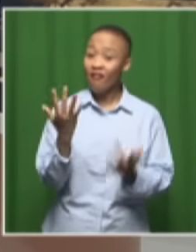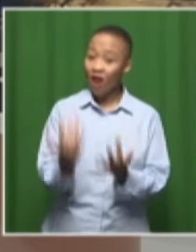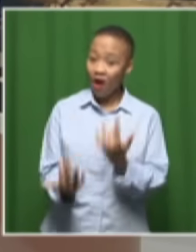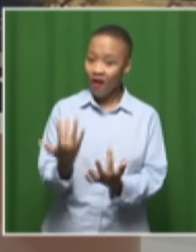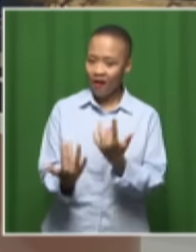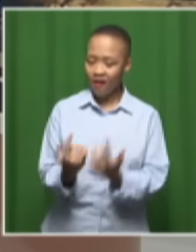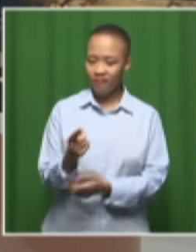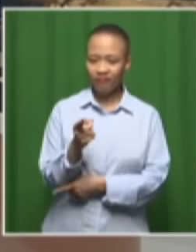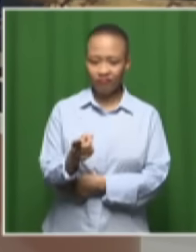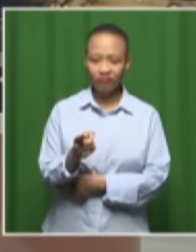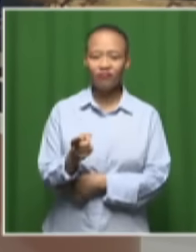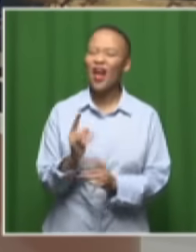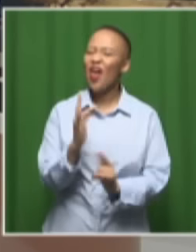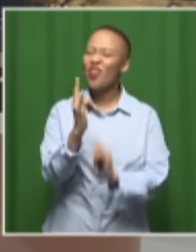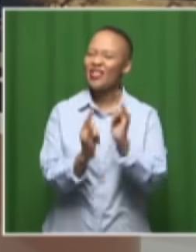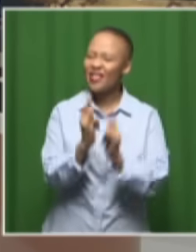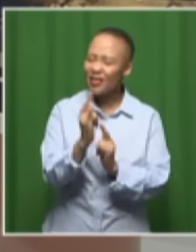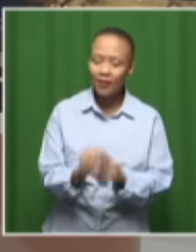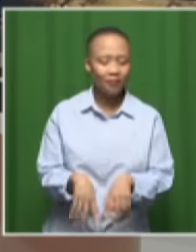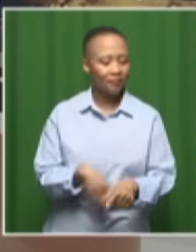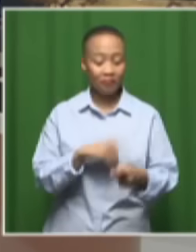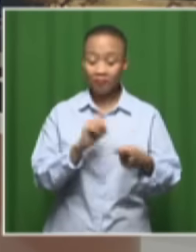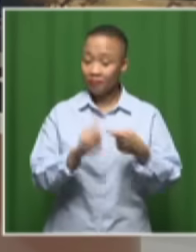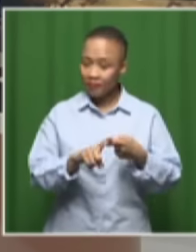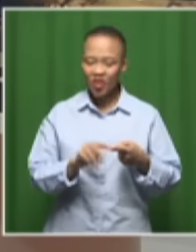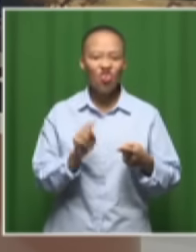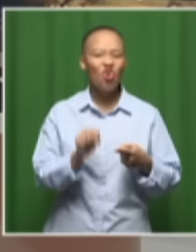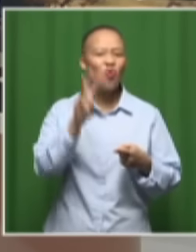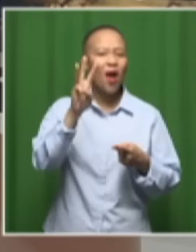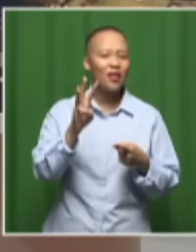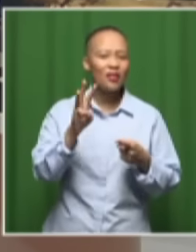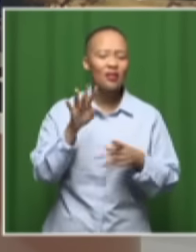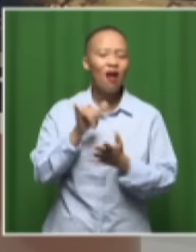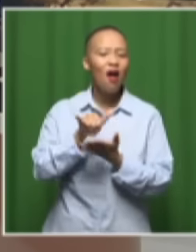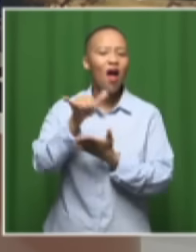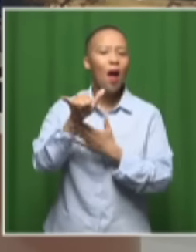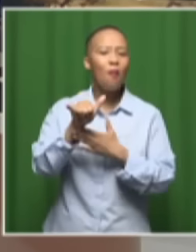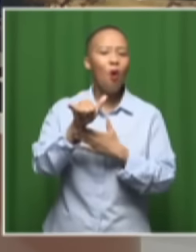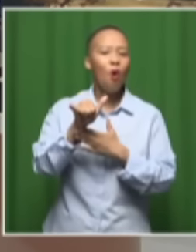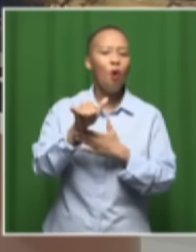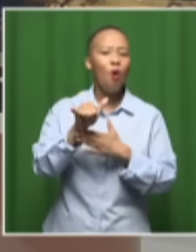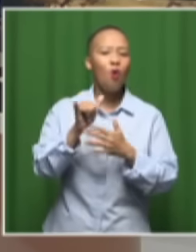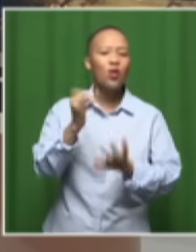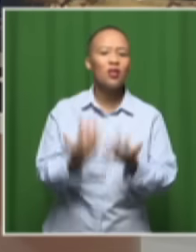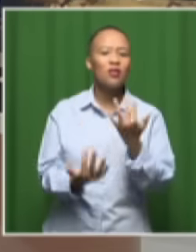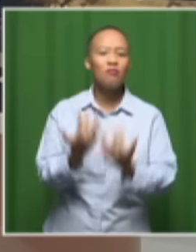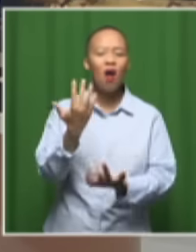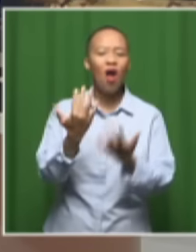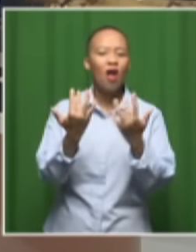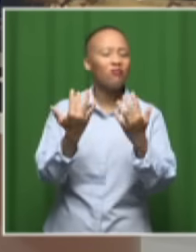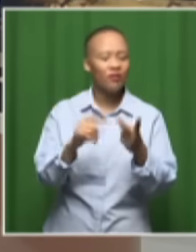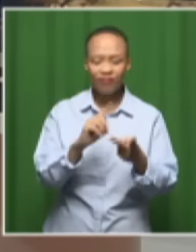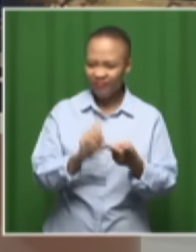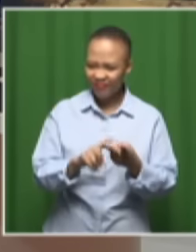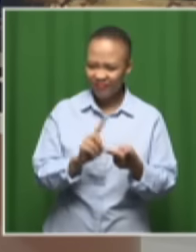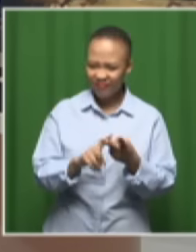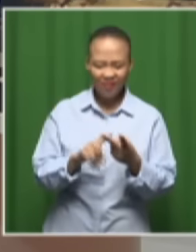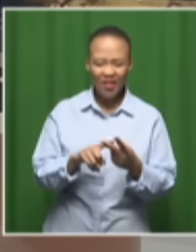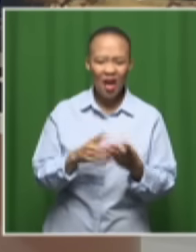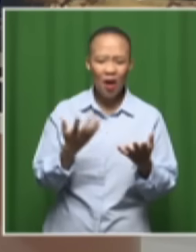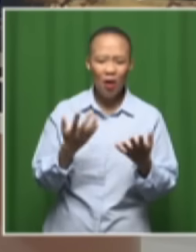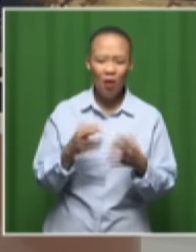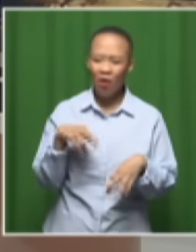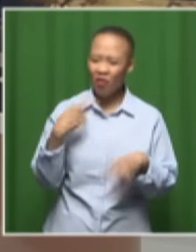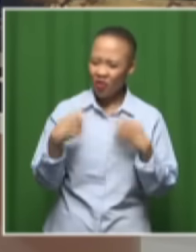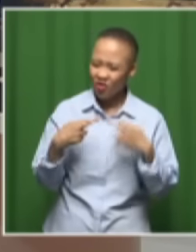at the Cabanas? Yes, there was. Then in the northwest, the airport burnt down there a couple of weeks ago. Now the Summit Restaurant, these fires are out of control